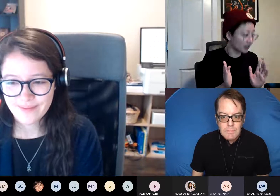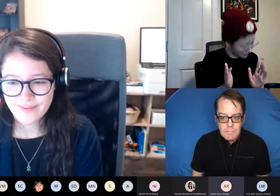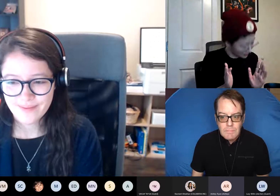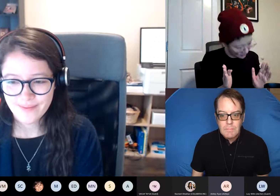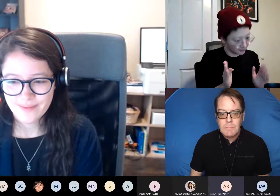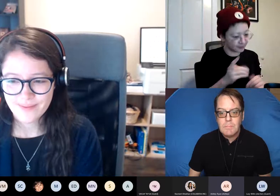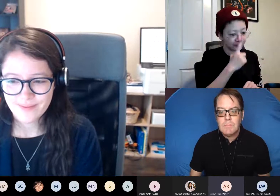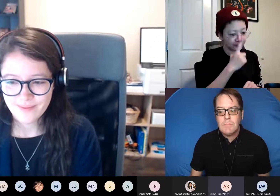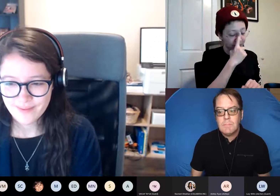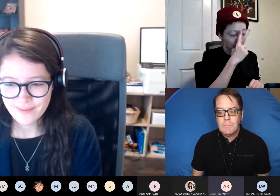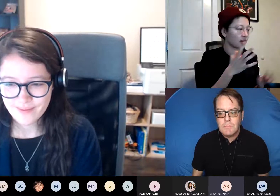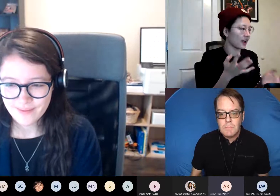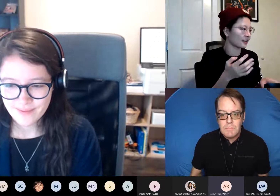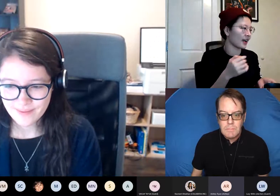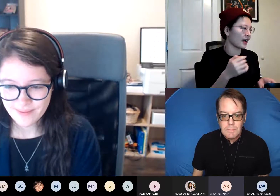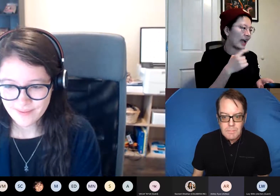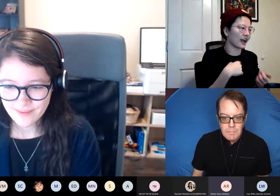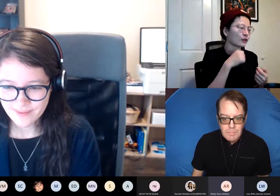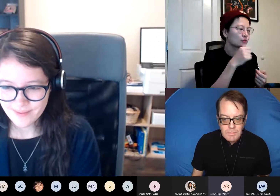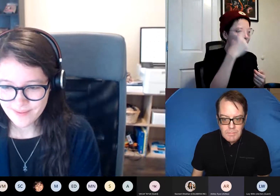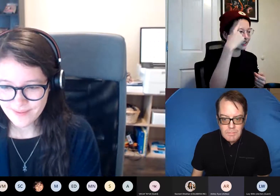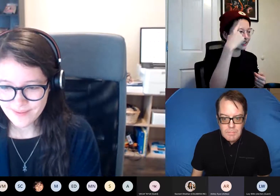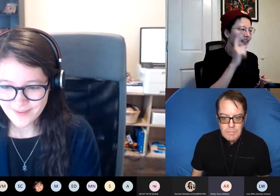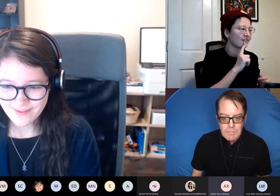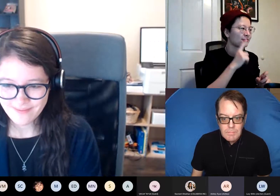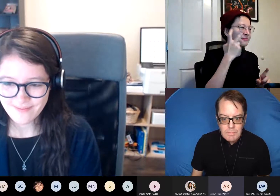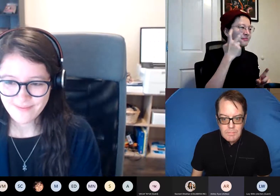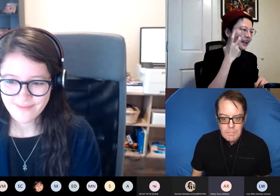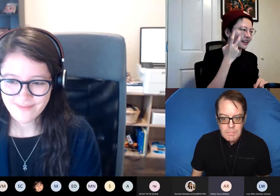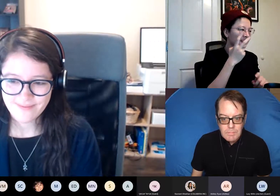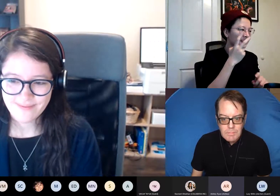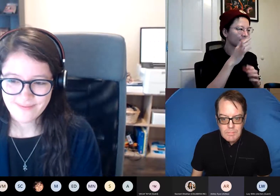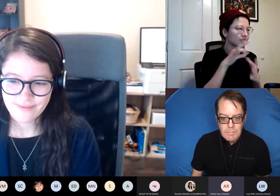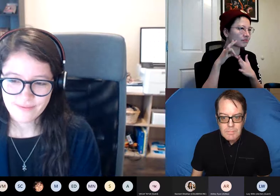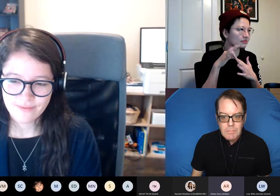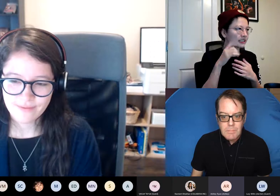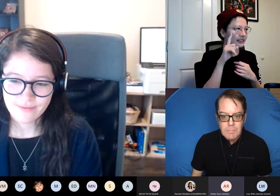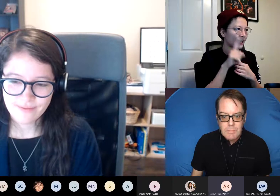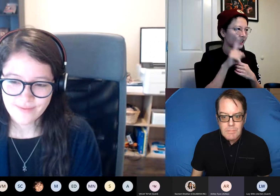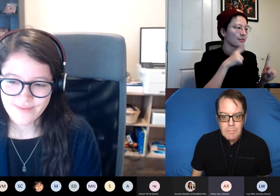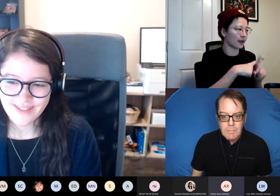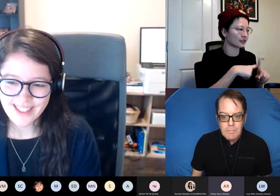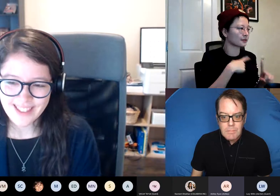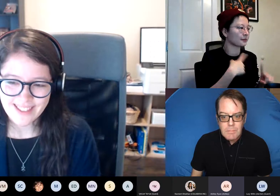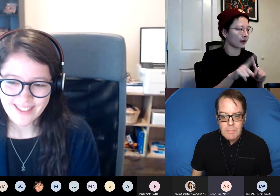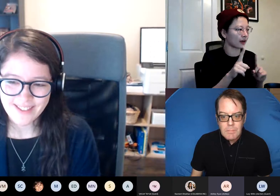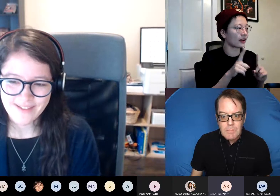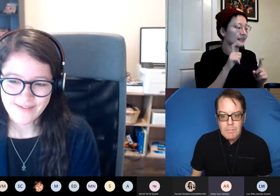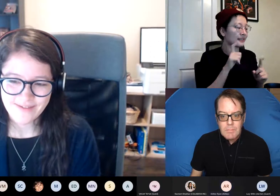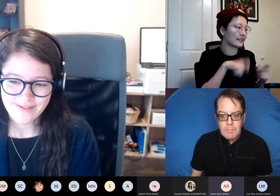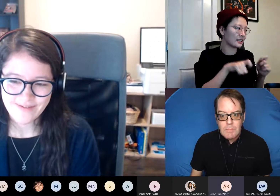easy to approach us and ask as far as our experience, but I don't think